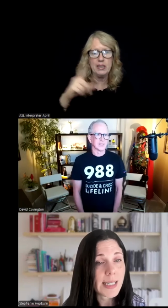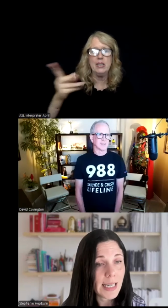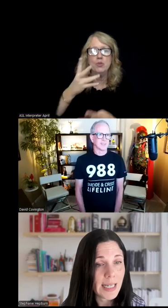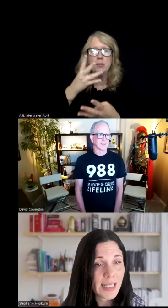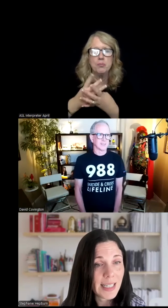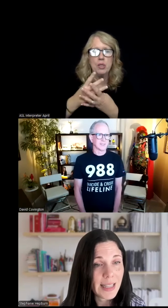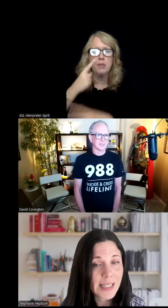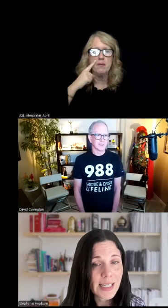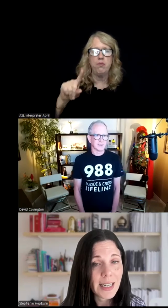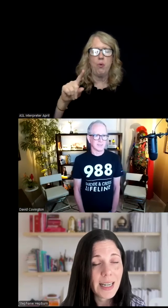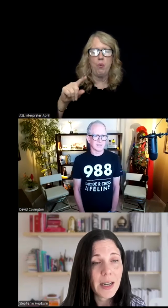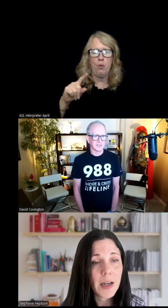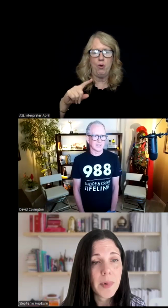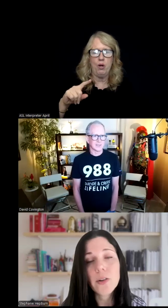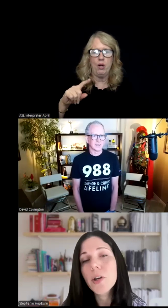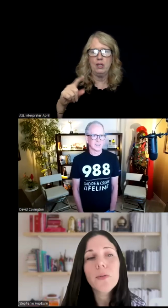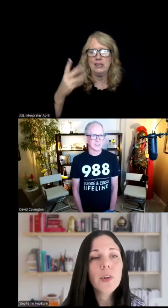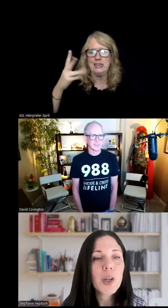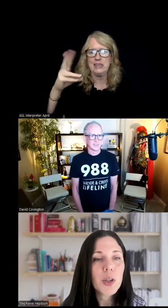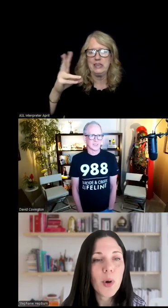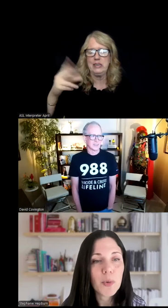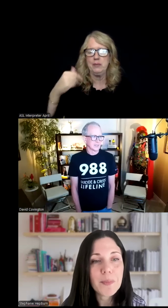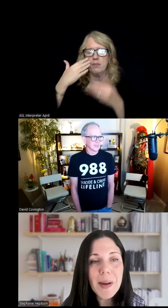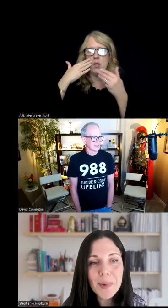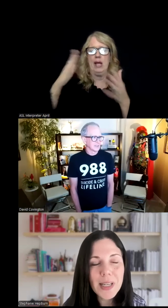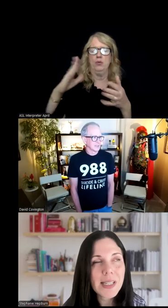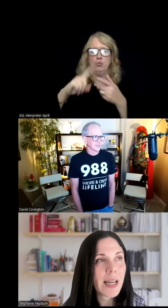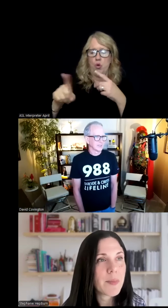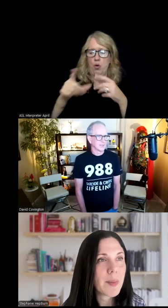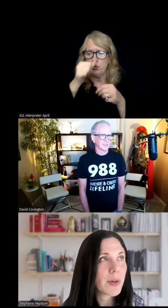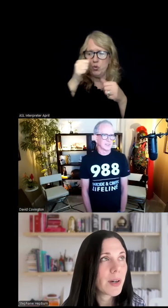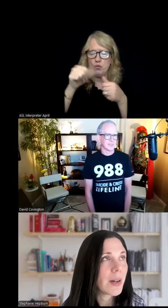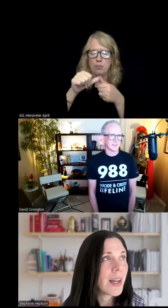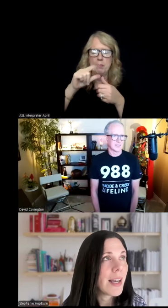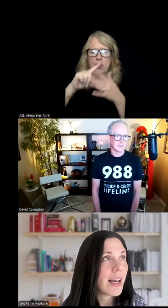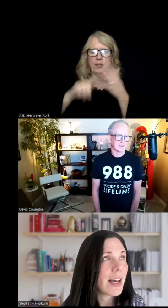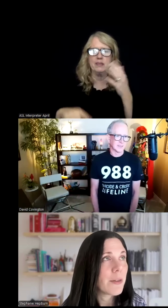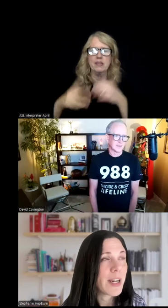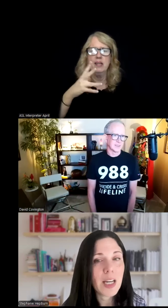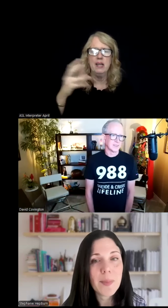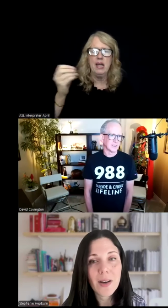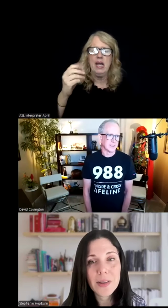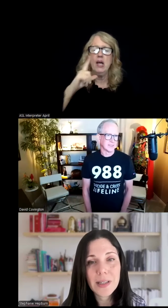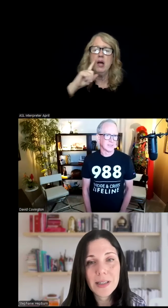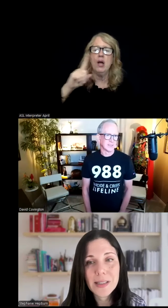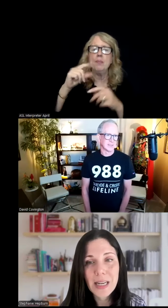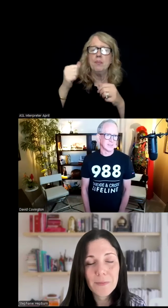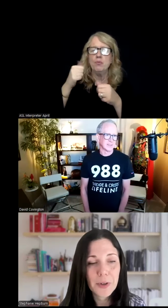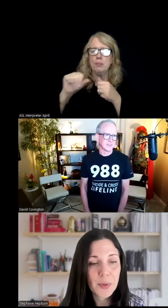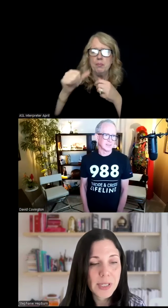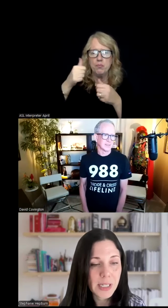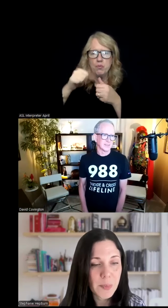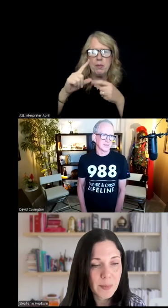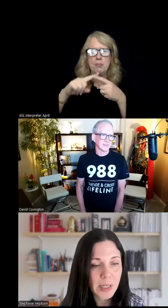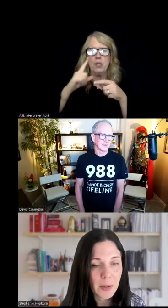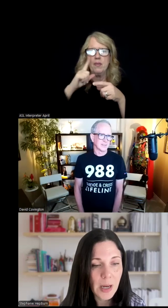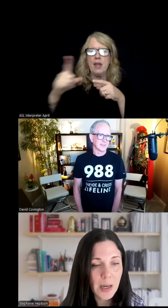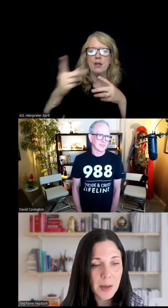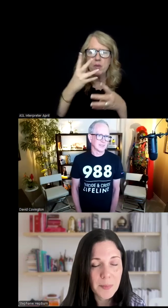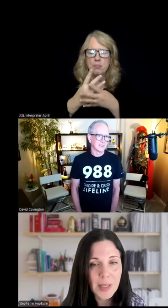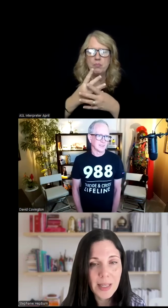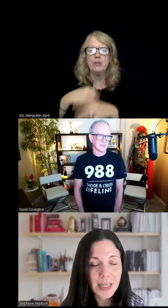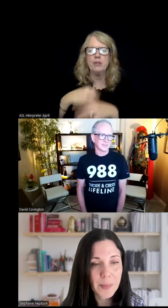416 in the study. I don't know if you all remember this. I remember reading about the Stanford prison